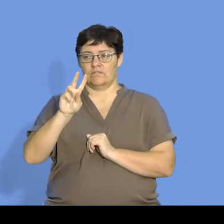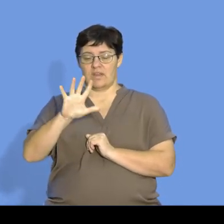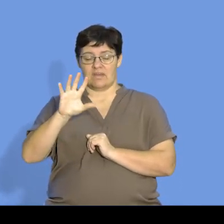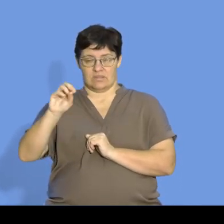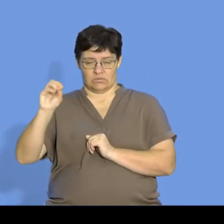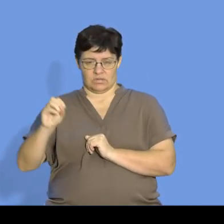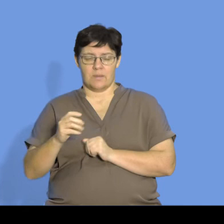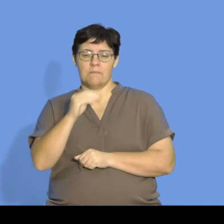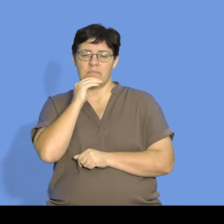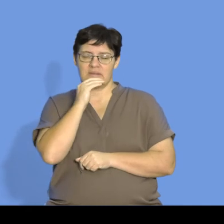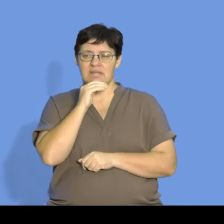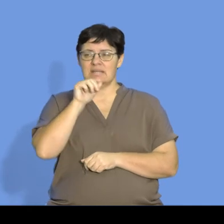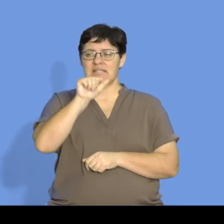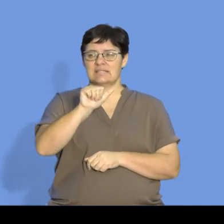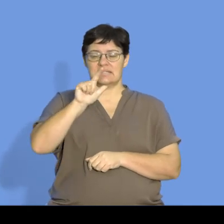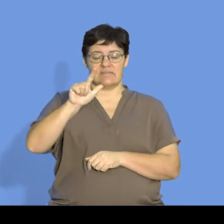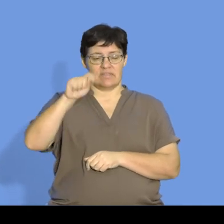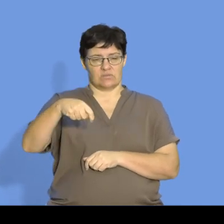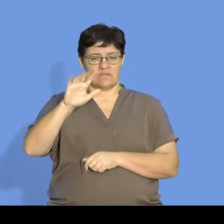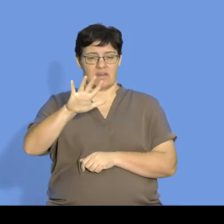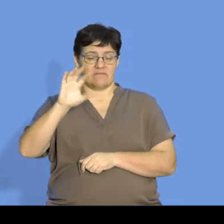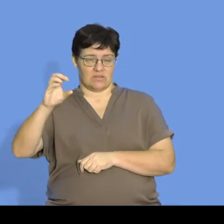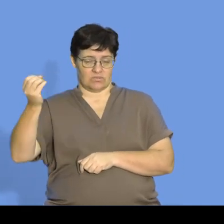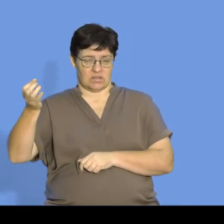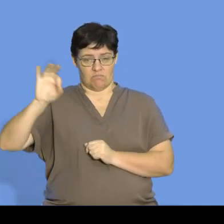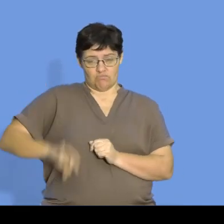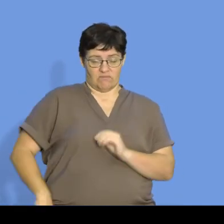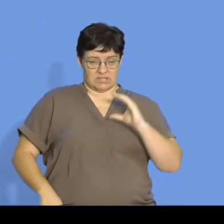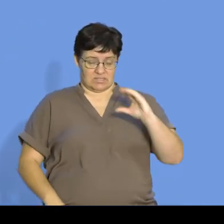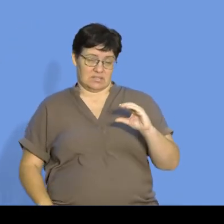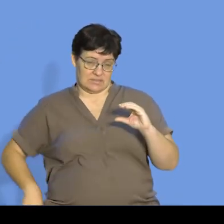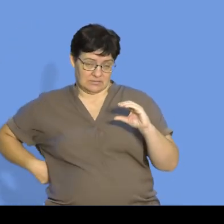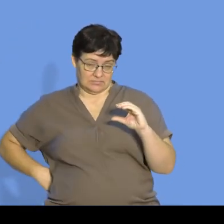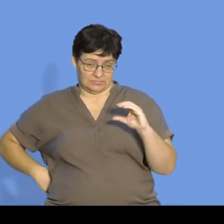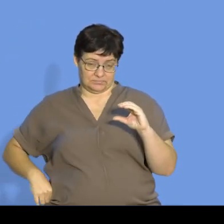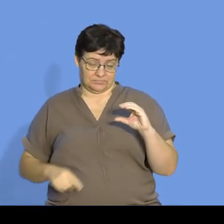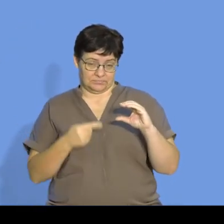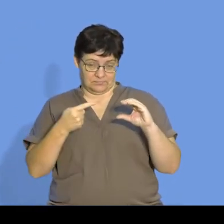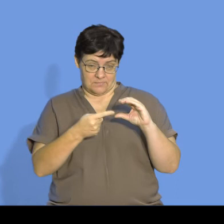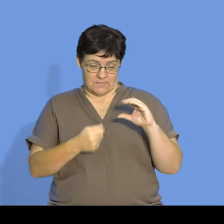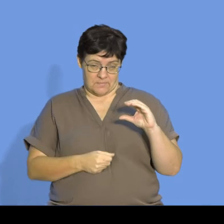112,500, this will give you a 67,500 profit. We're looking at